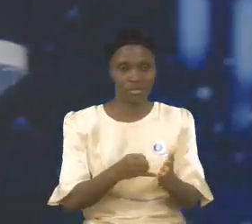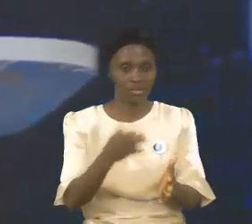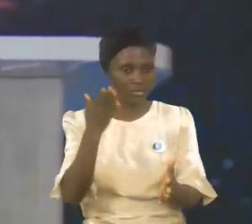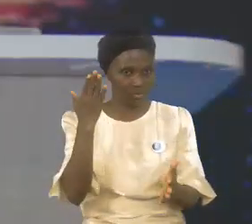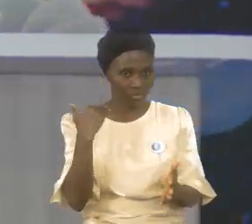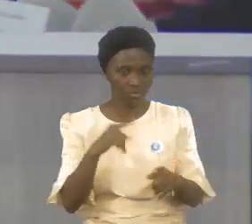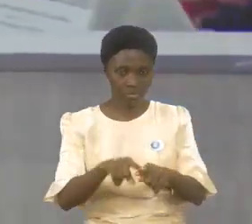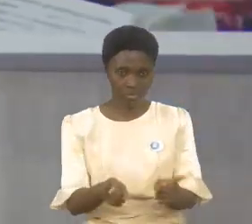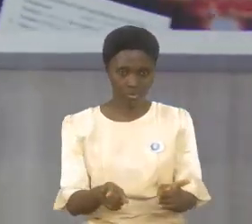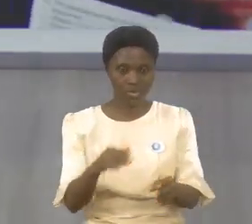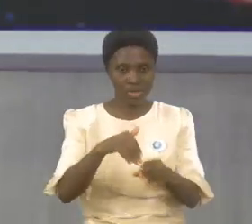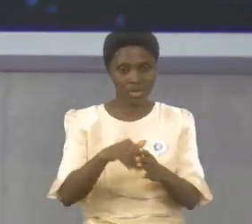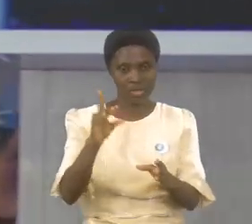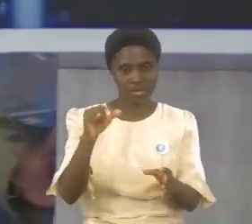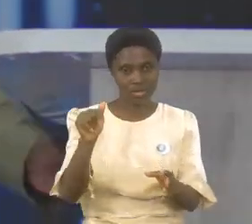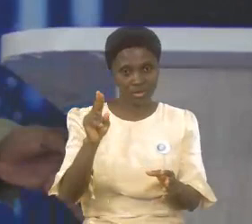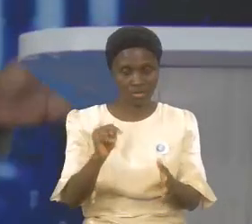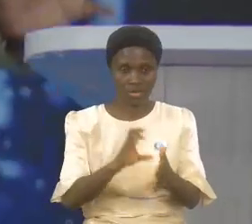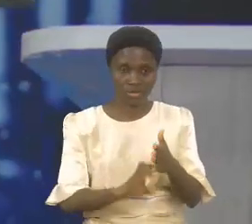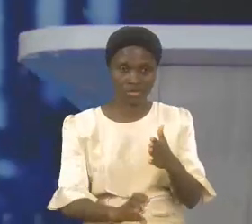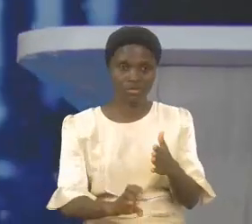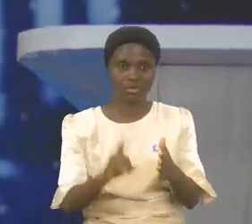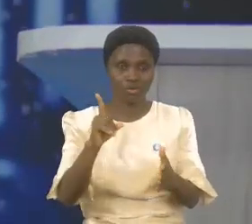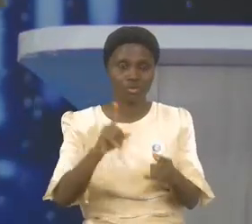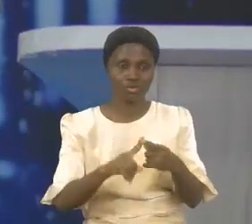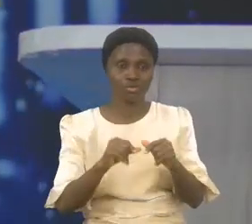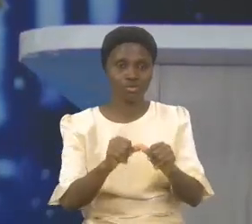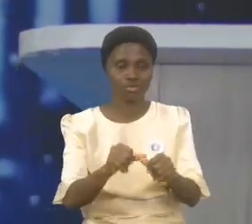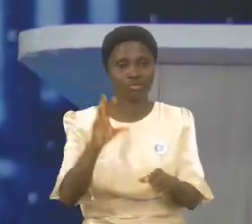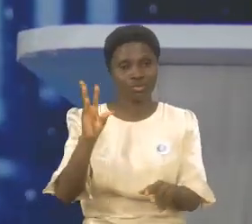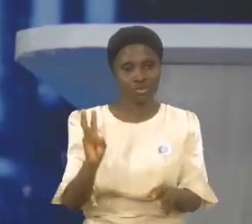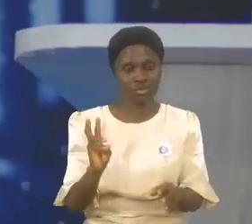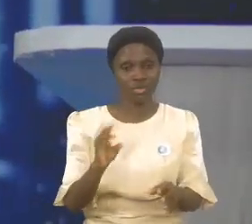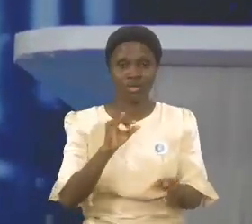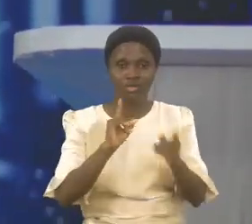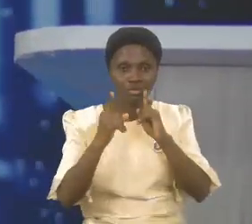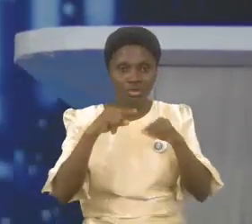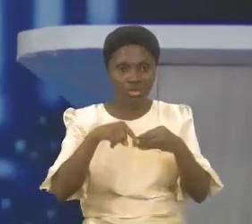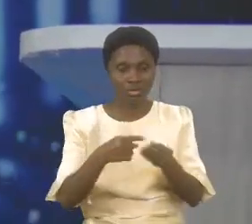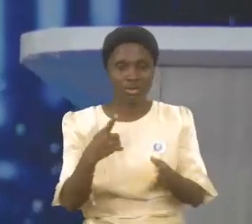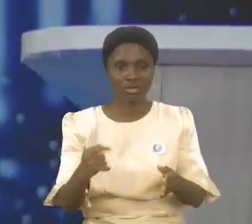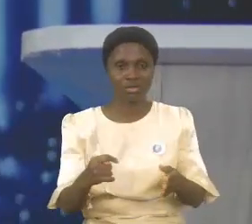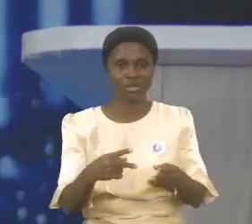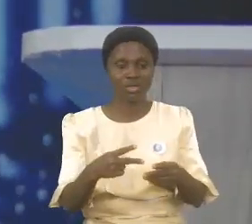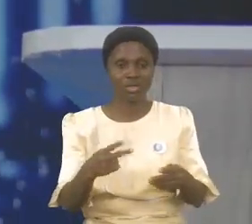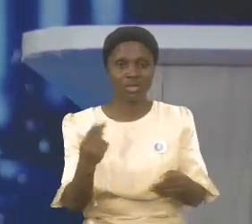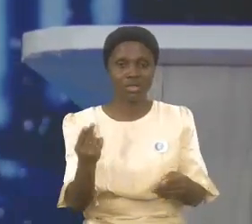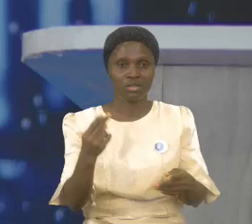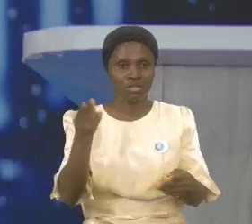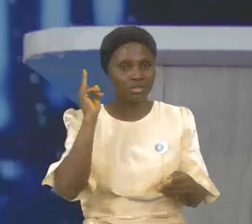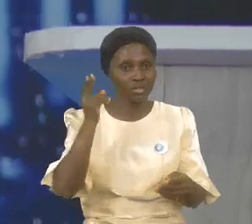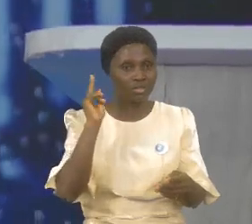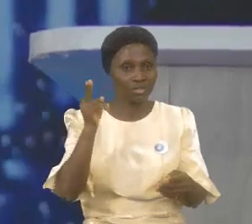chapters 1 to 6 deal with history, the history of what had